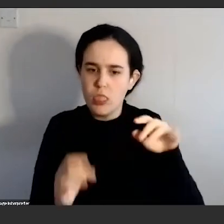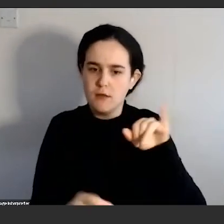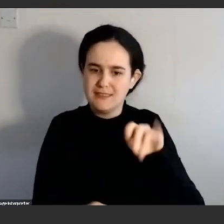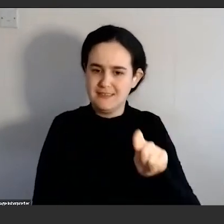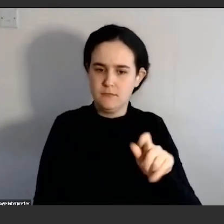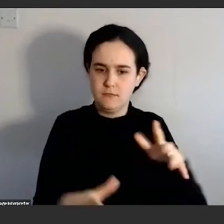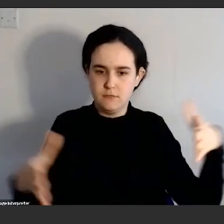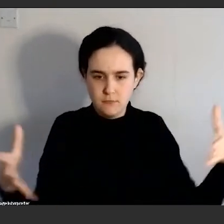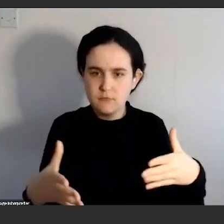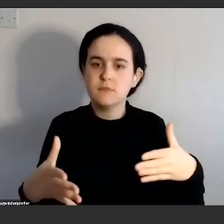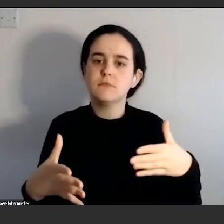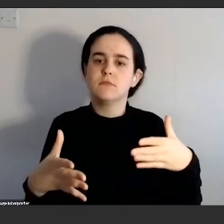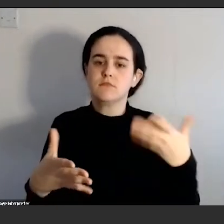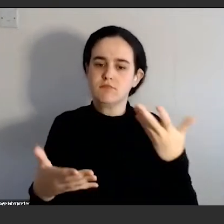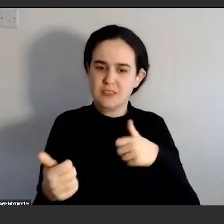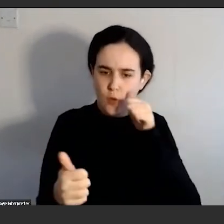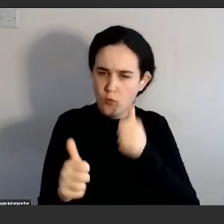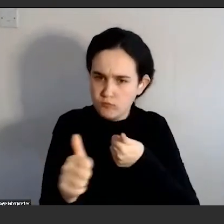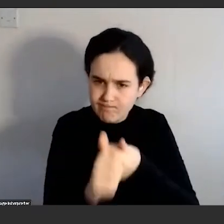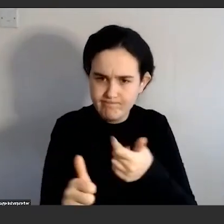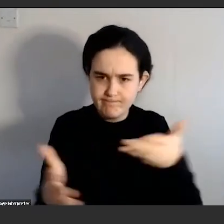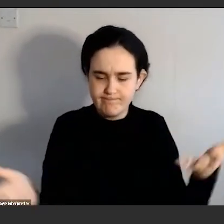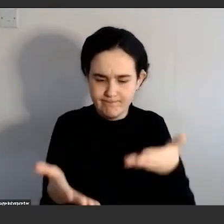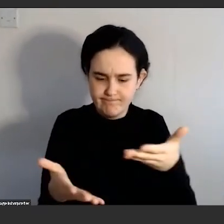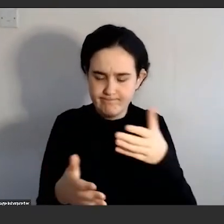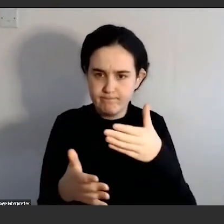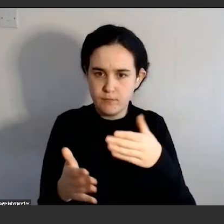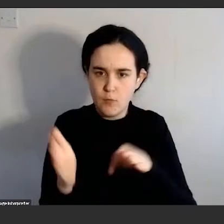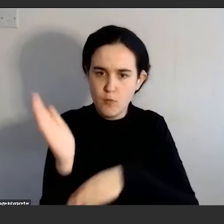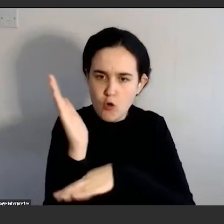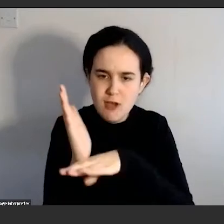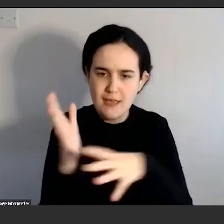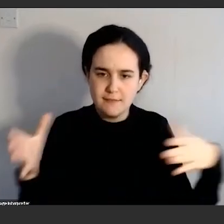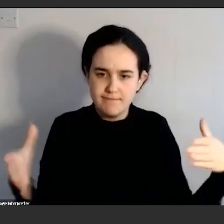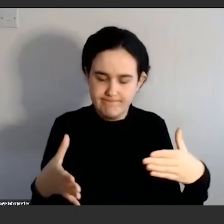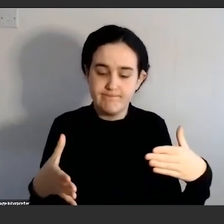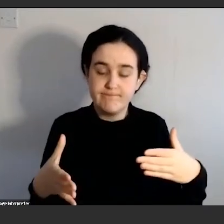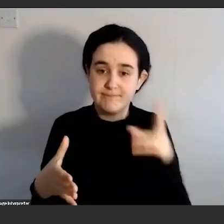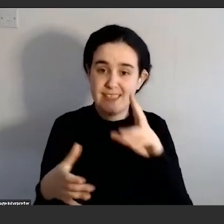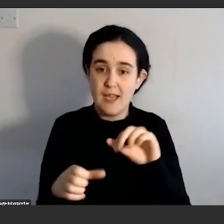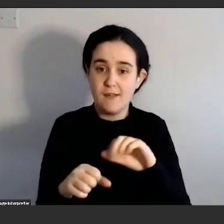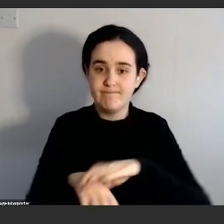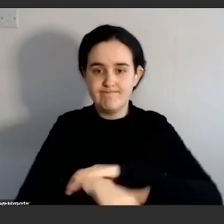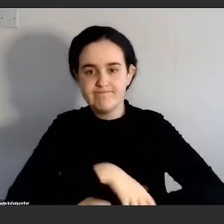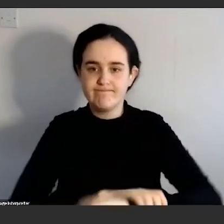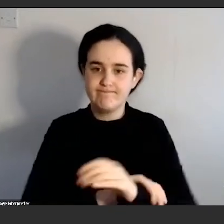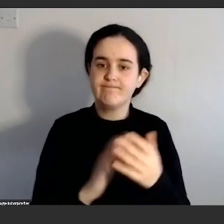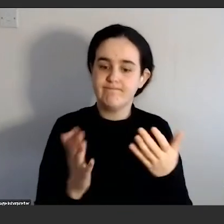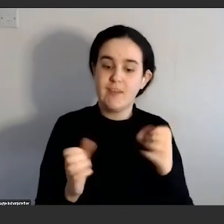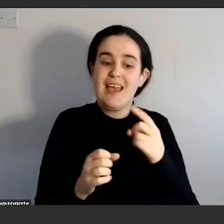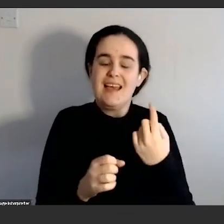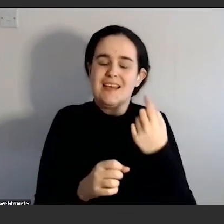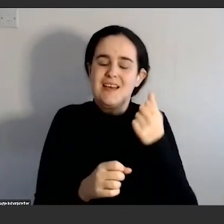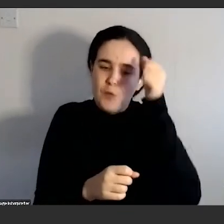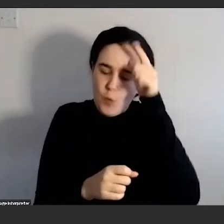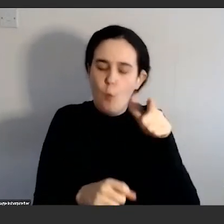playing out, including, for instance, in places affected by armed conflict and violence. And this makes it all